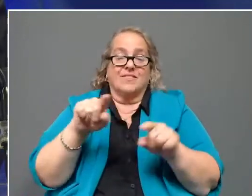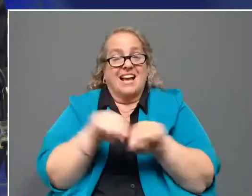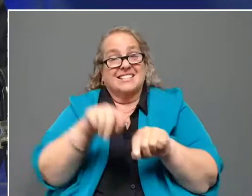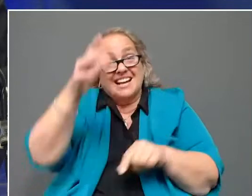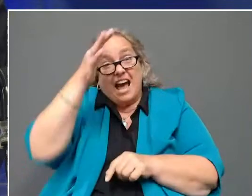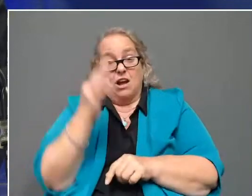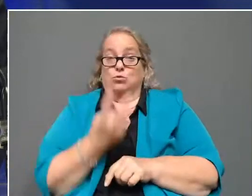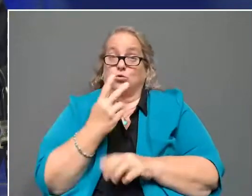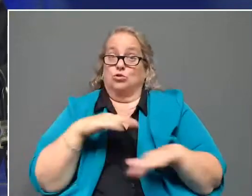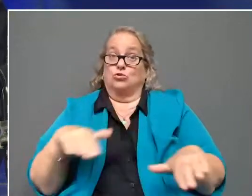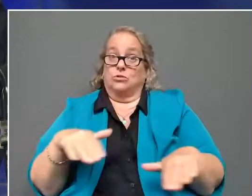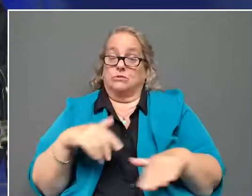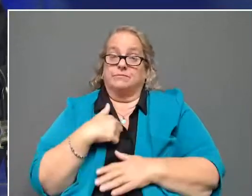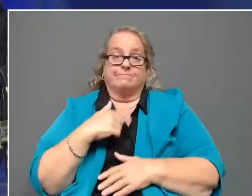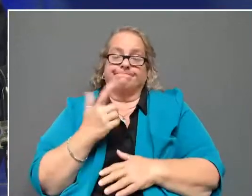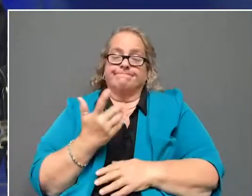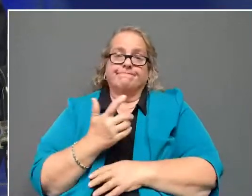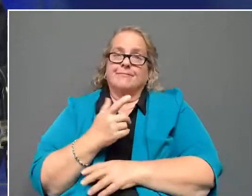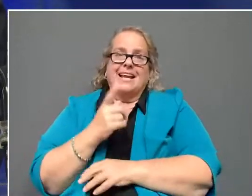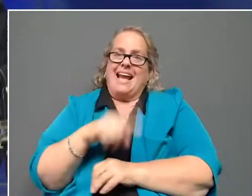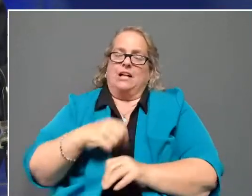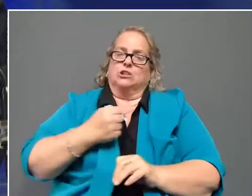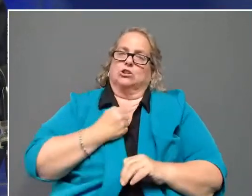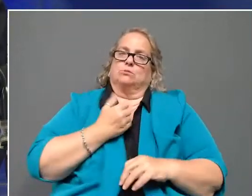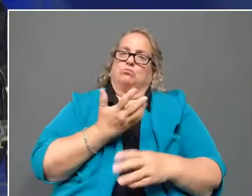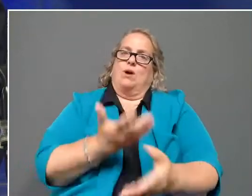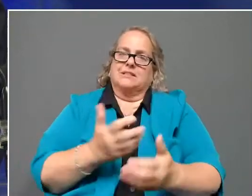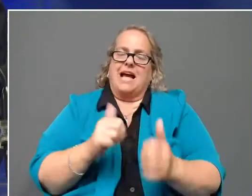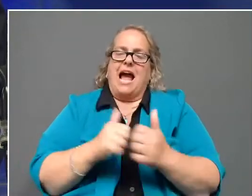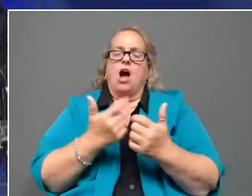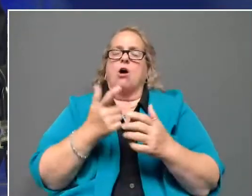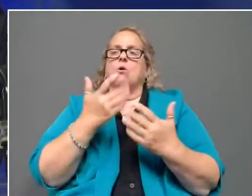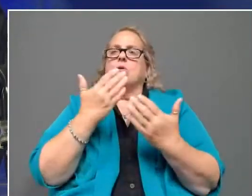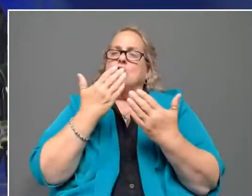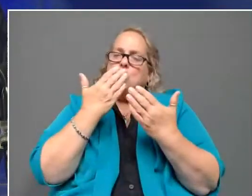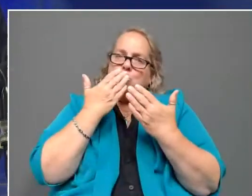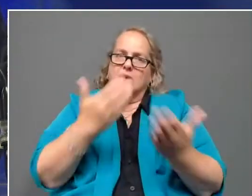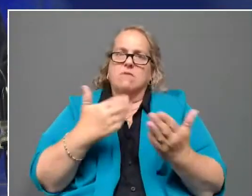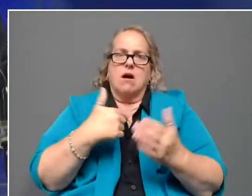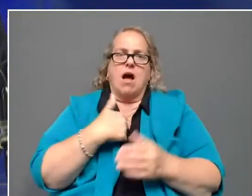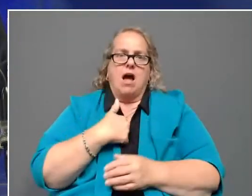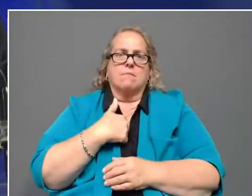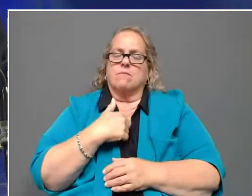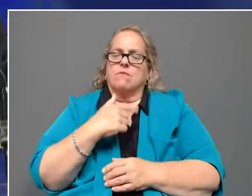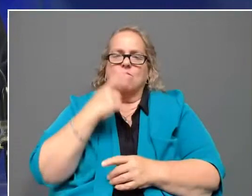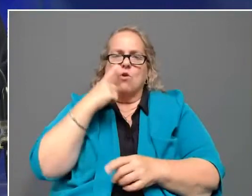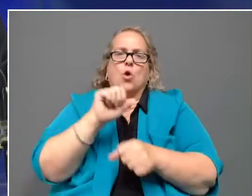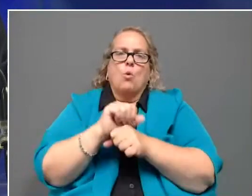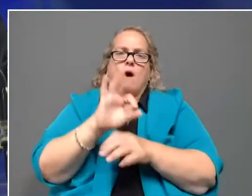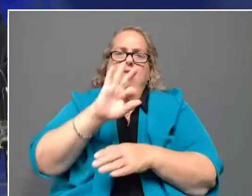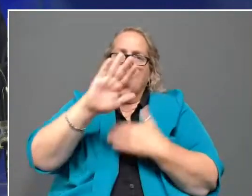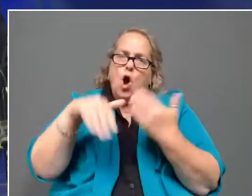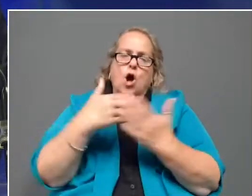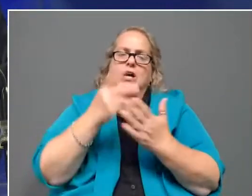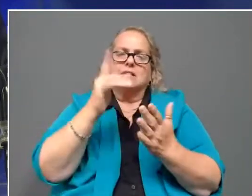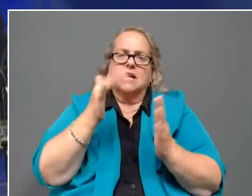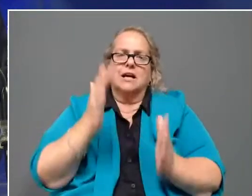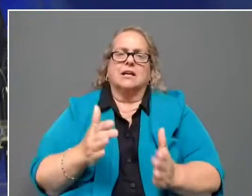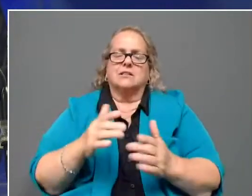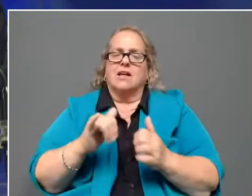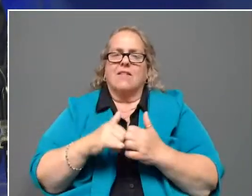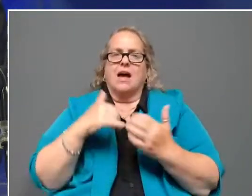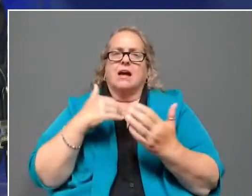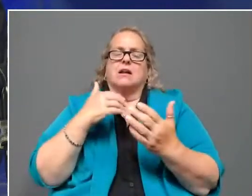can't express how grateful I am for the work of all Kentuckians that has gotten us to this point. And I